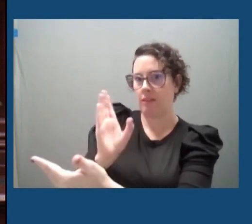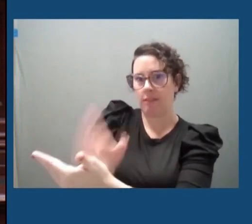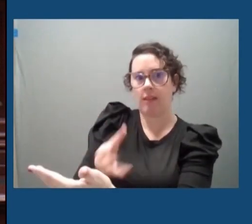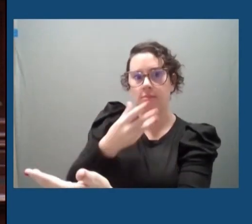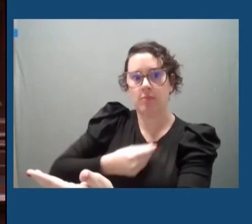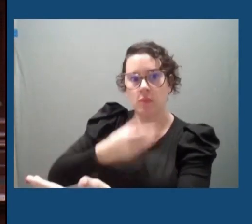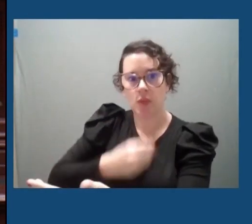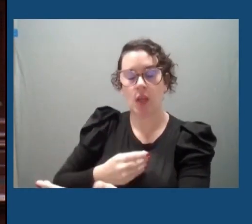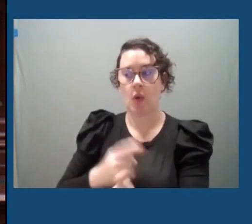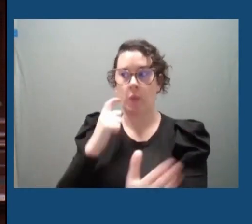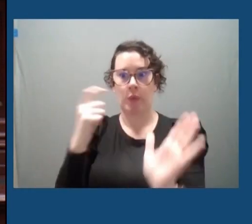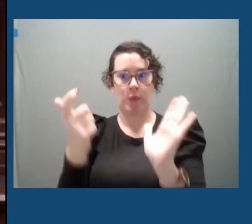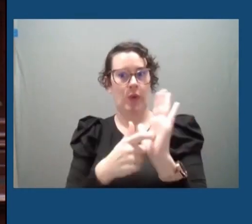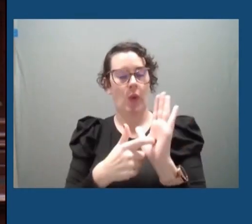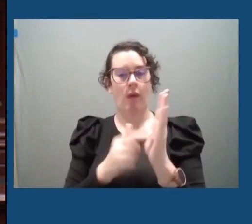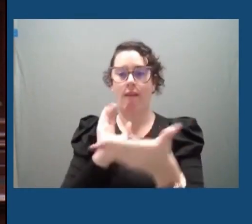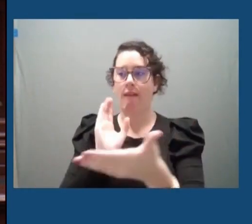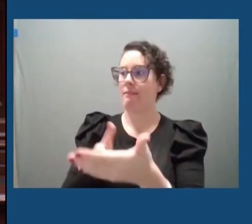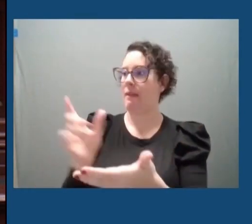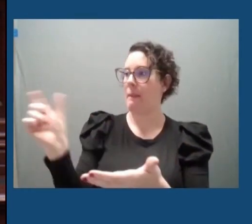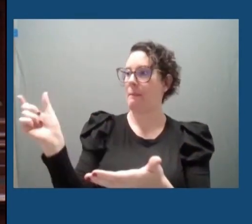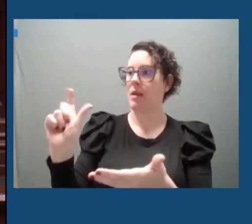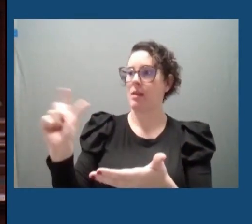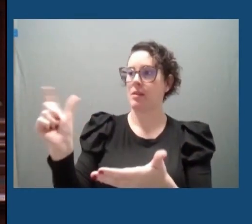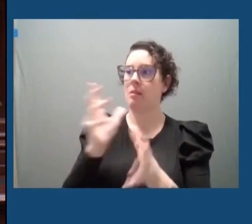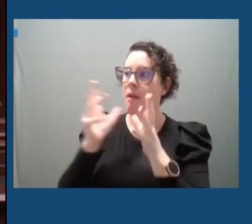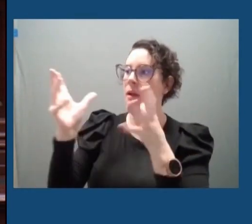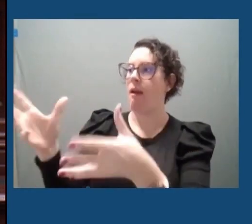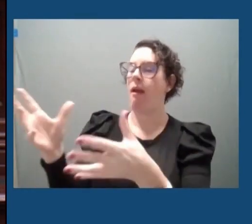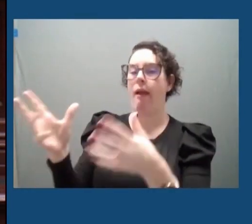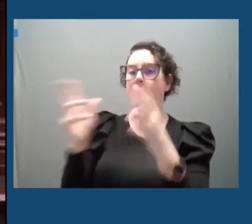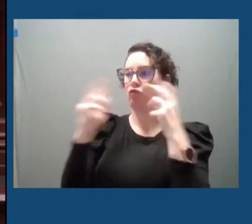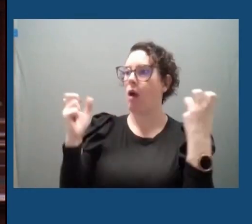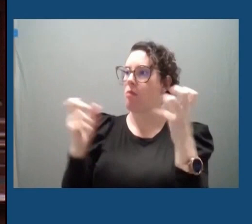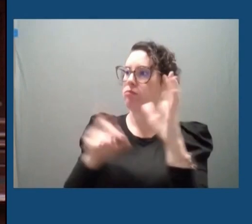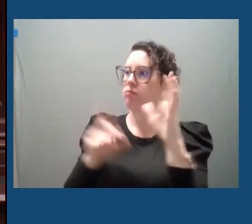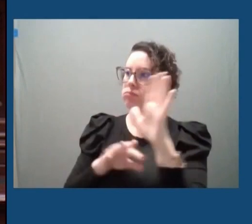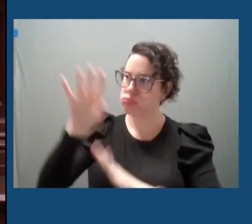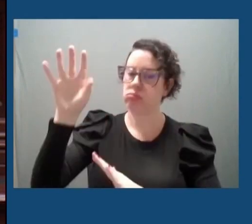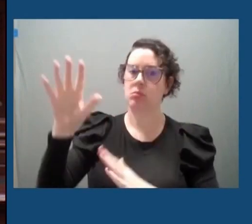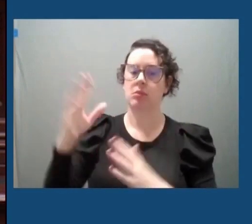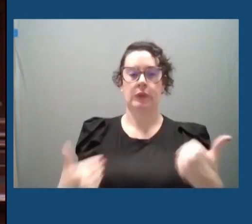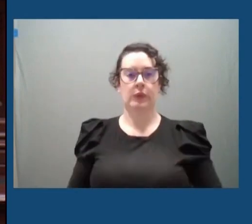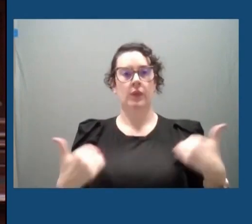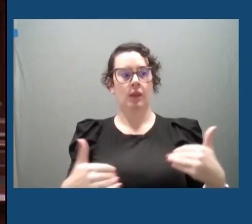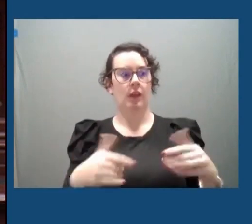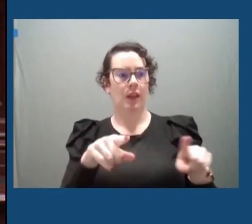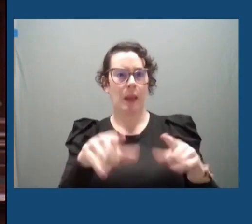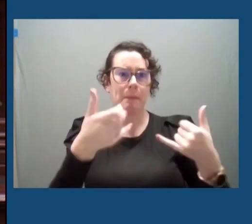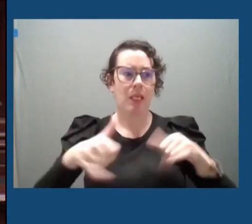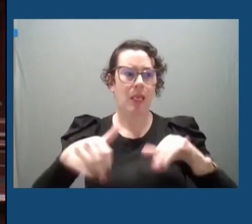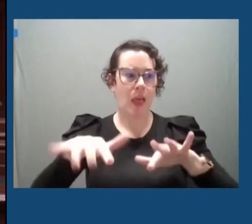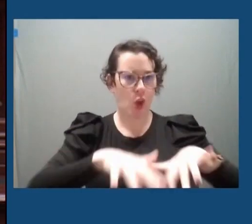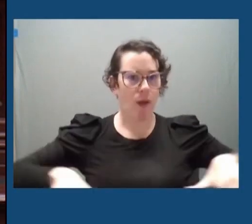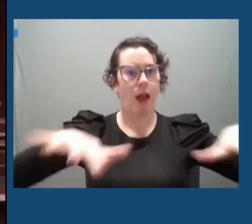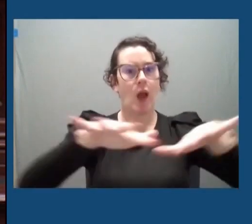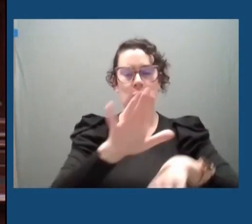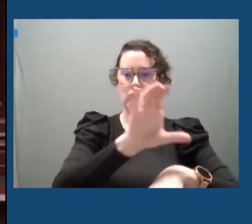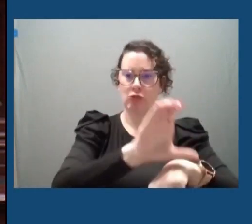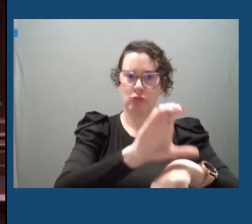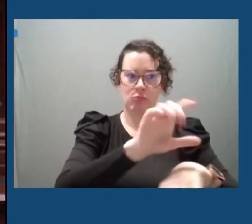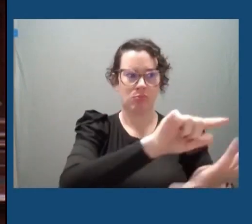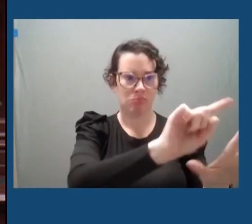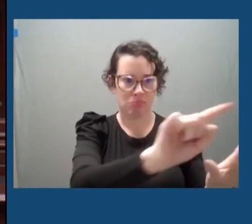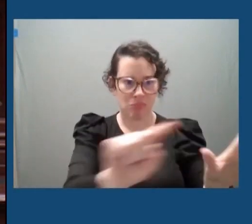anti-Muslim hate crimes as well. Our neighbors are being targeted on playgrounds and synagogues and mosques and on college